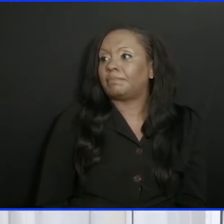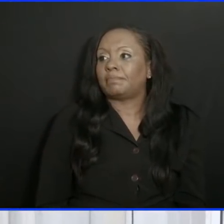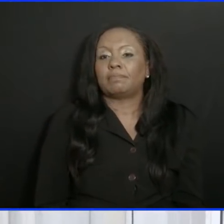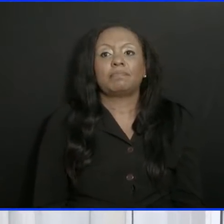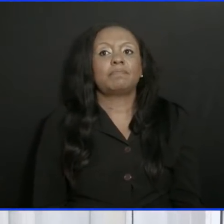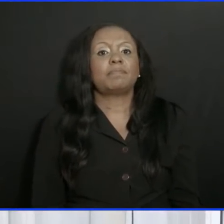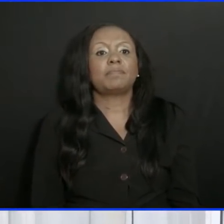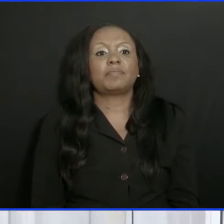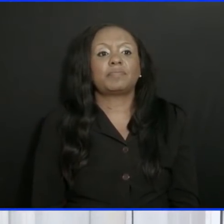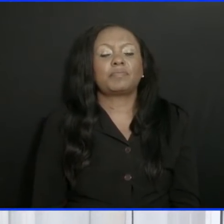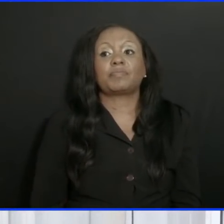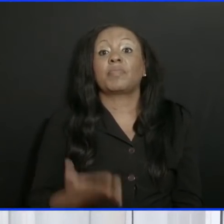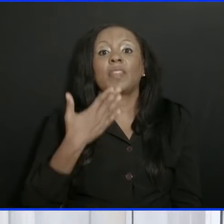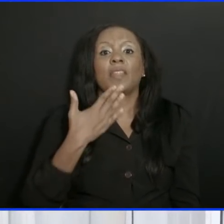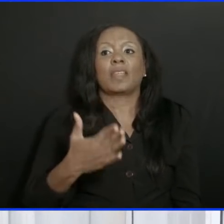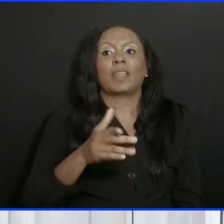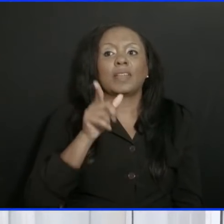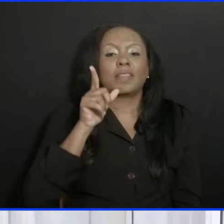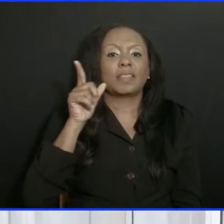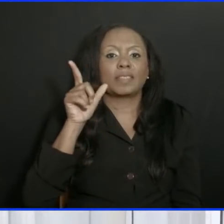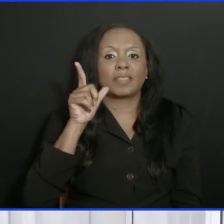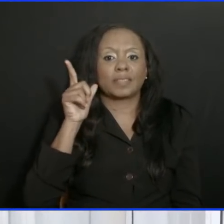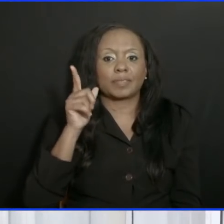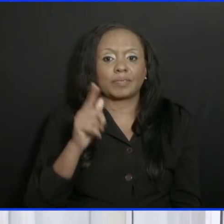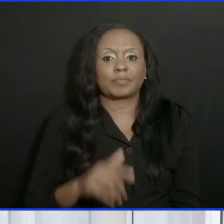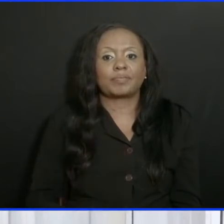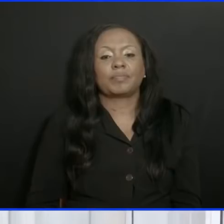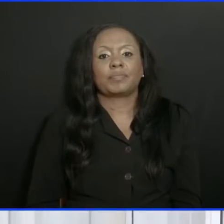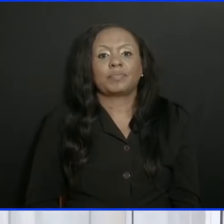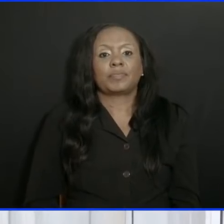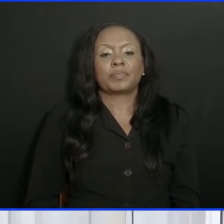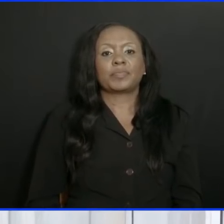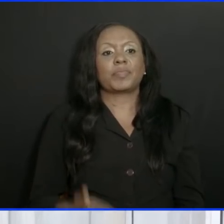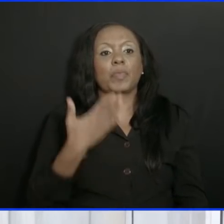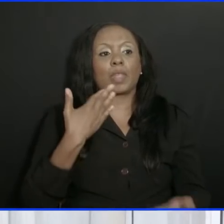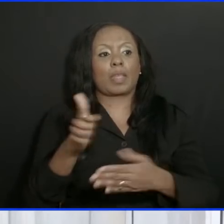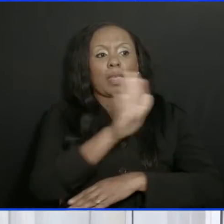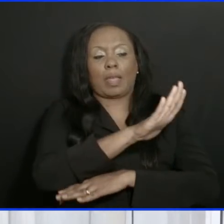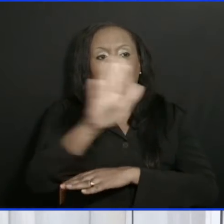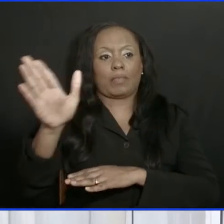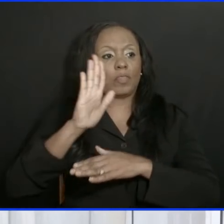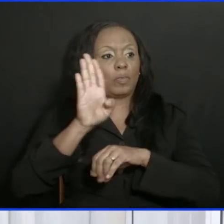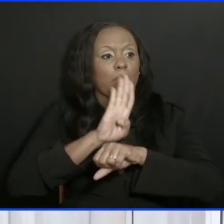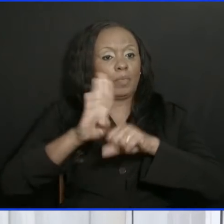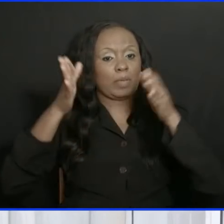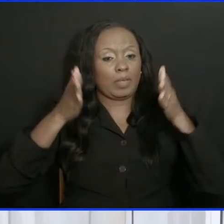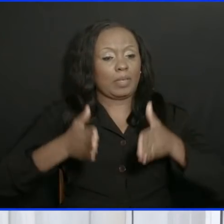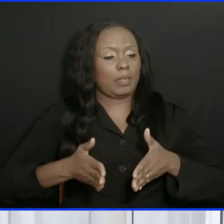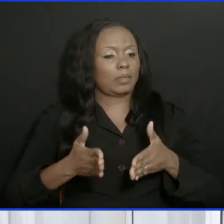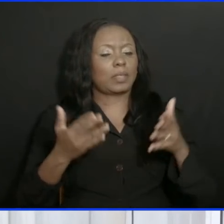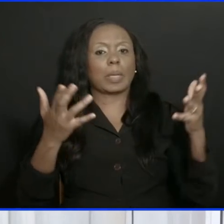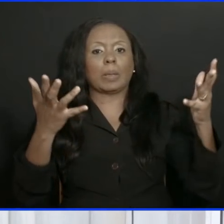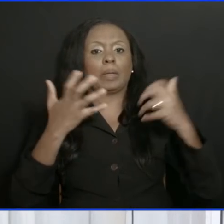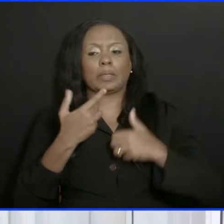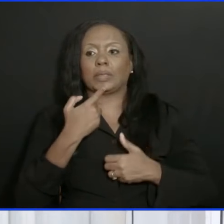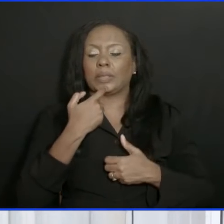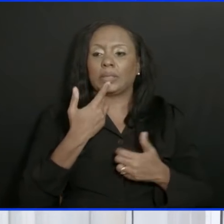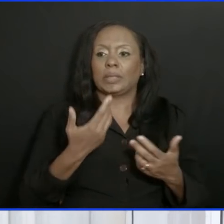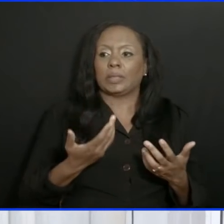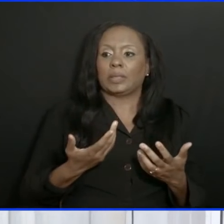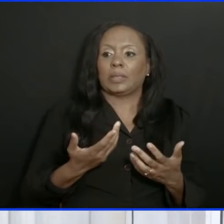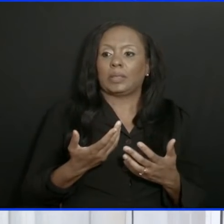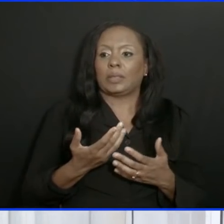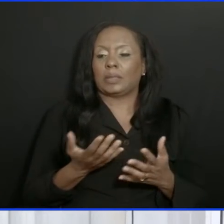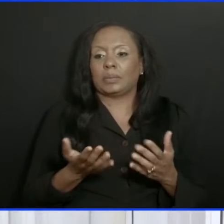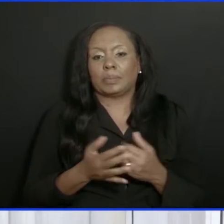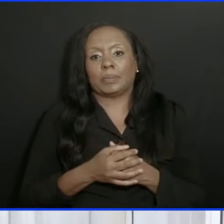Thank you very much, Lisa. I first of all want to say good afternoon to all Barbadians, and to say that I'm here